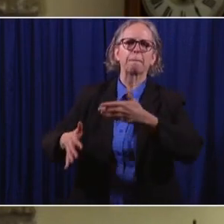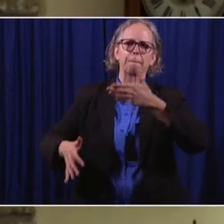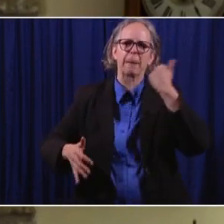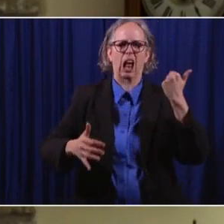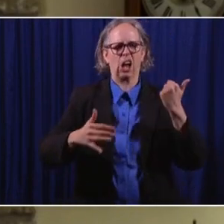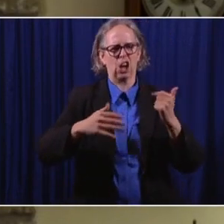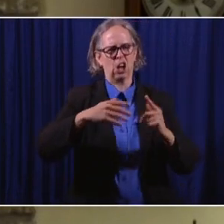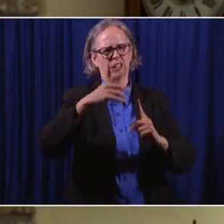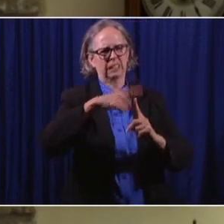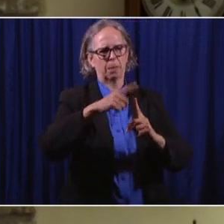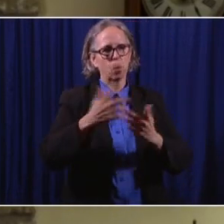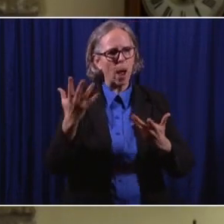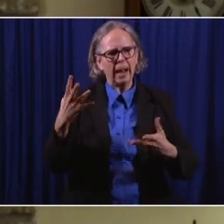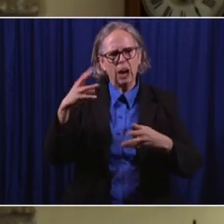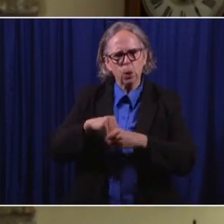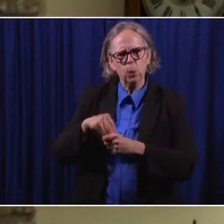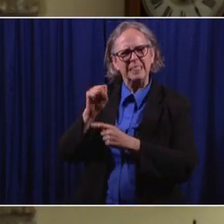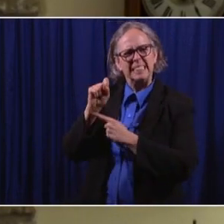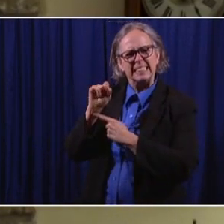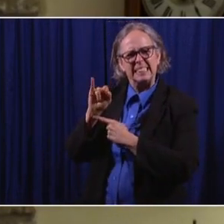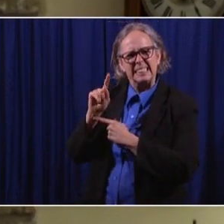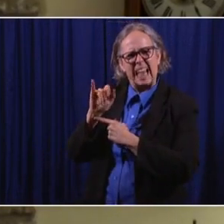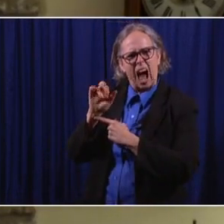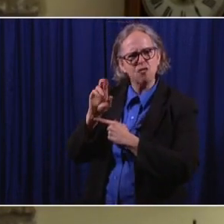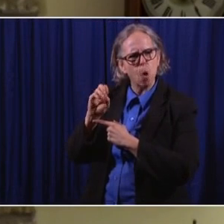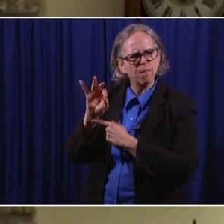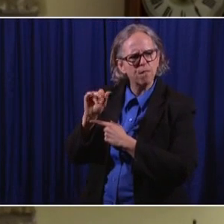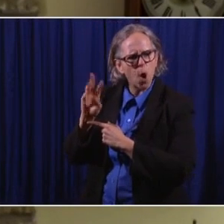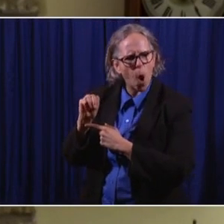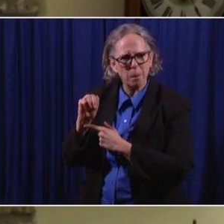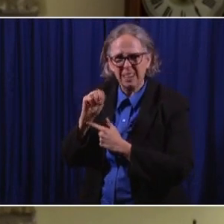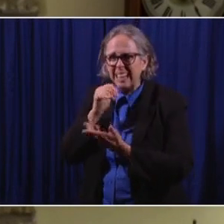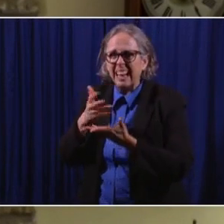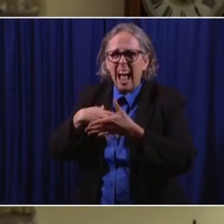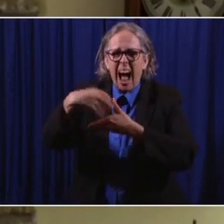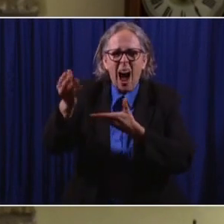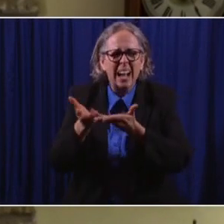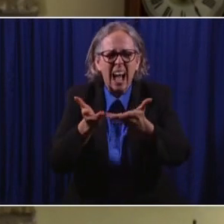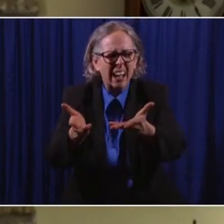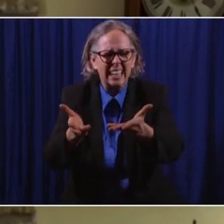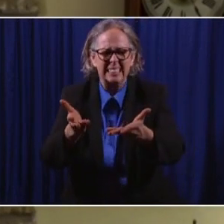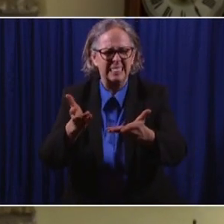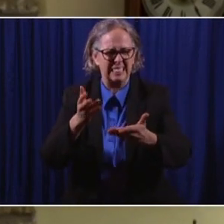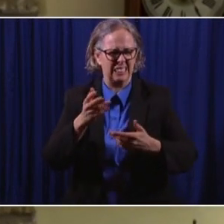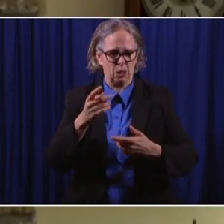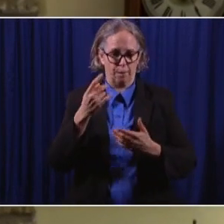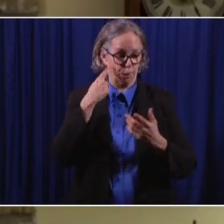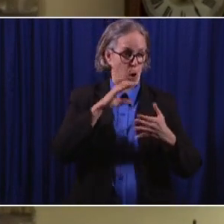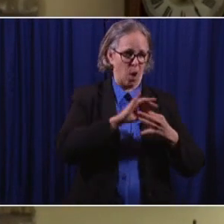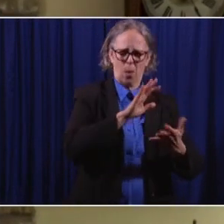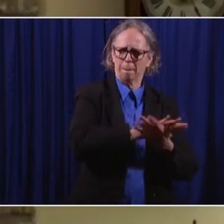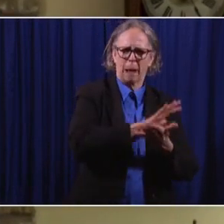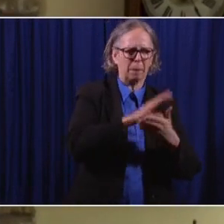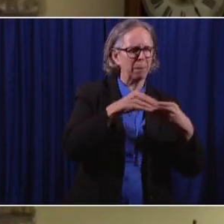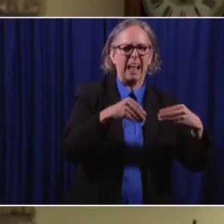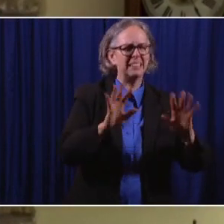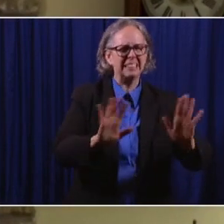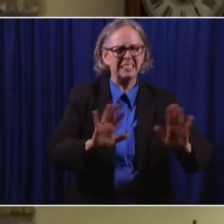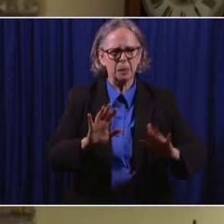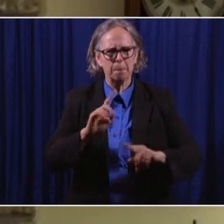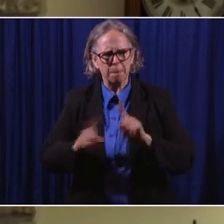get carry out food, et cetera. So it's not just the paper bags. My general principle is that unless